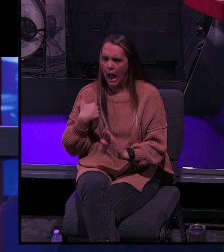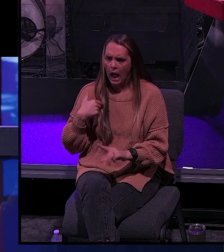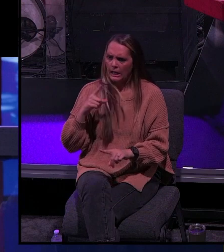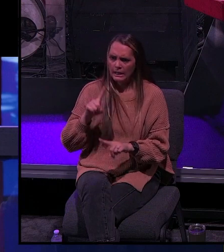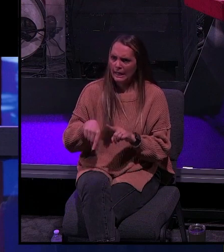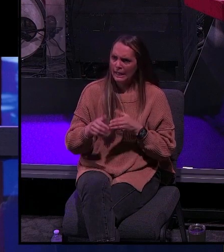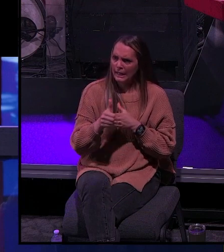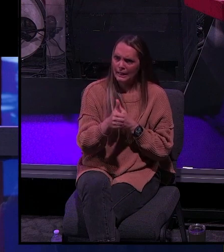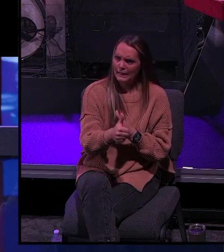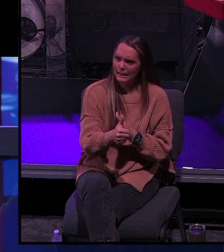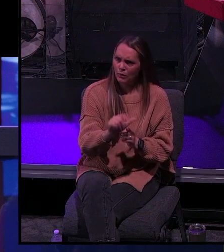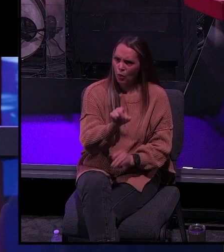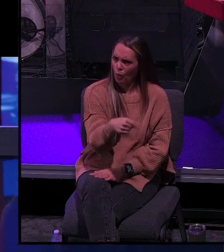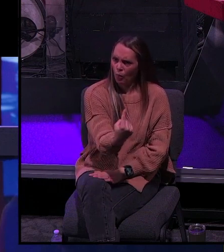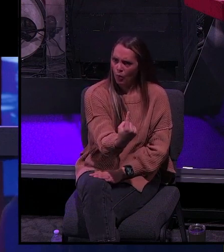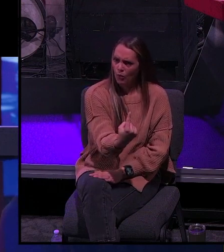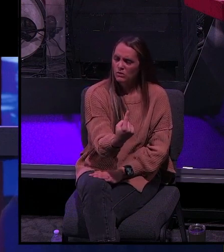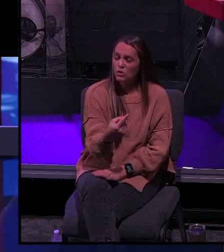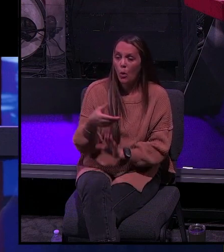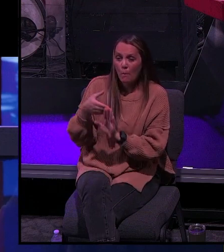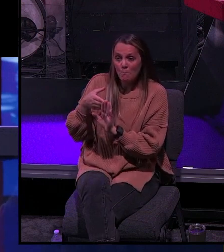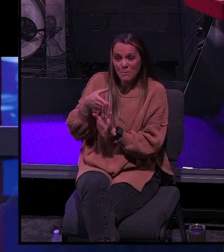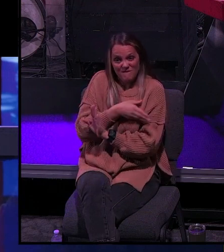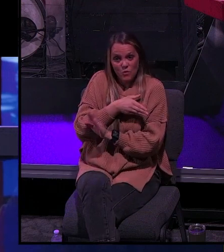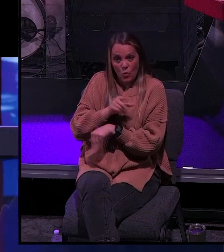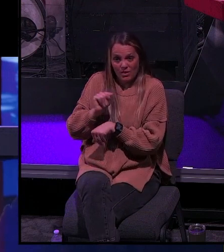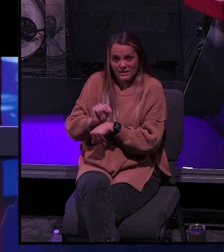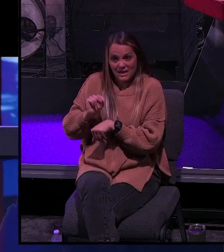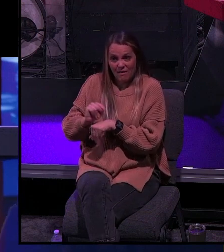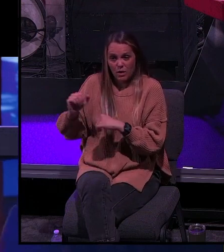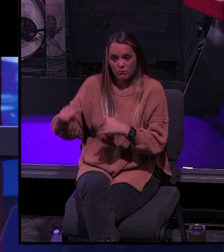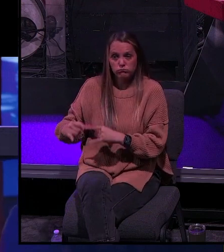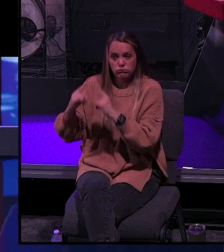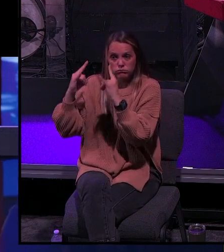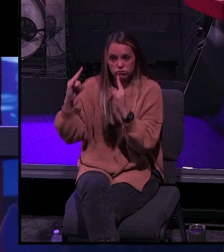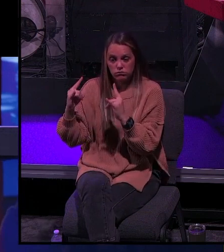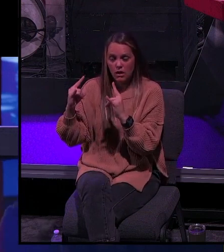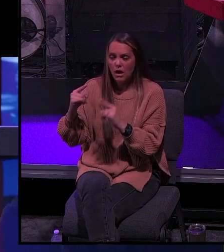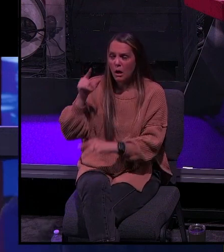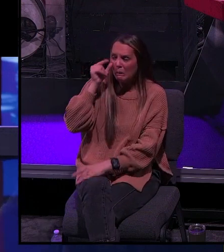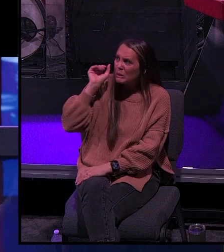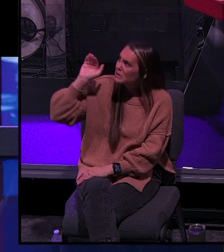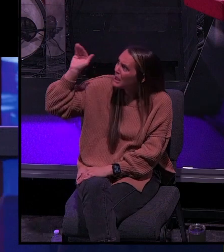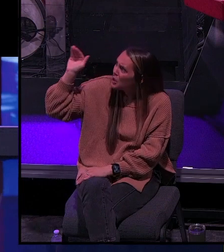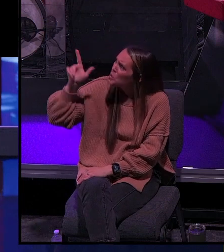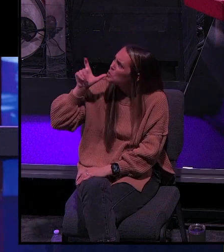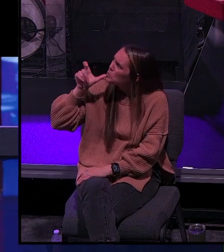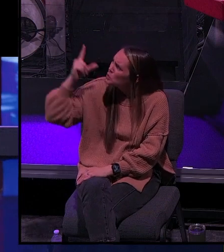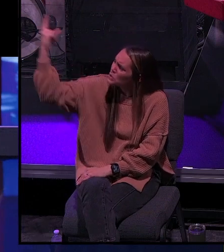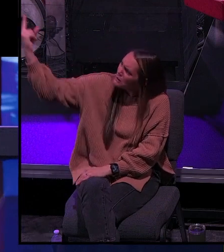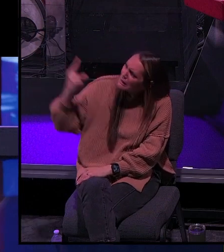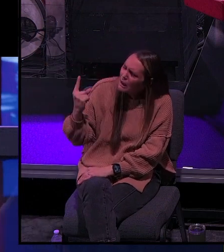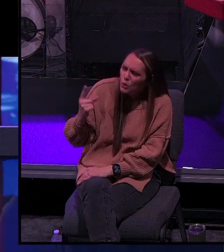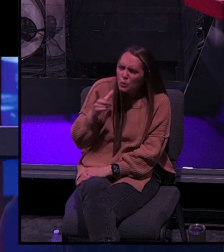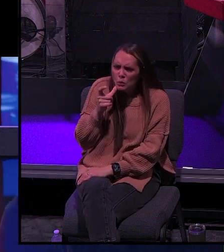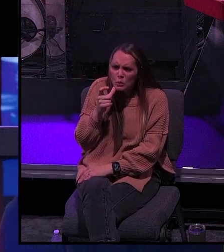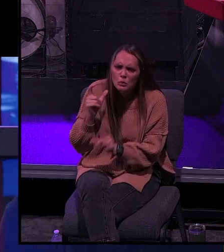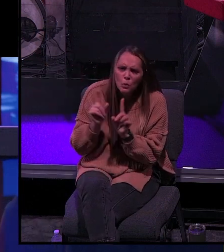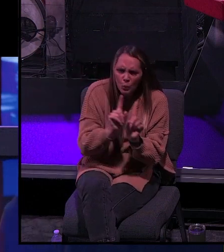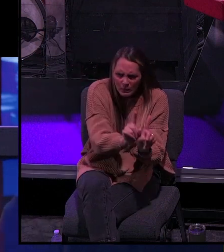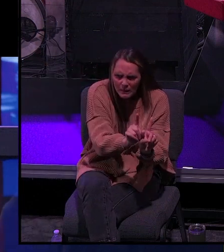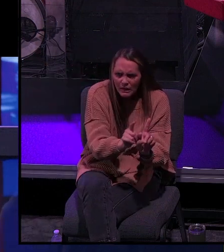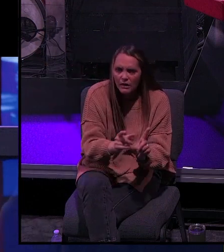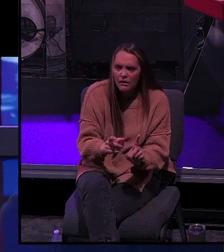wilderness. And so even before the tabernacle is built, Moses is asking God, who are you going to send? Who are you going to send? I love